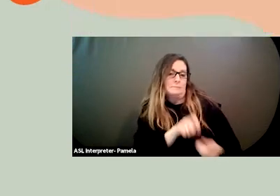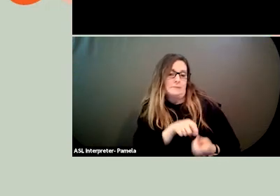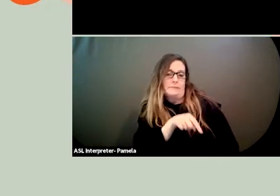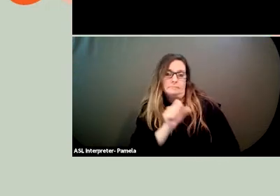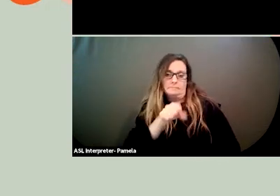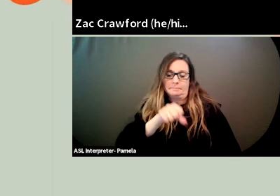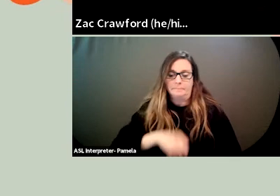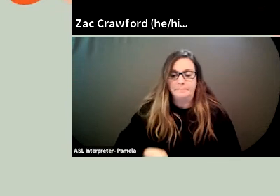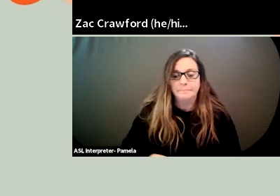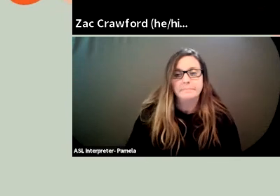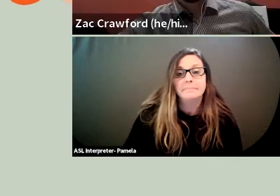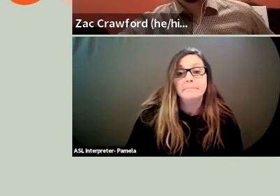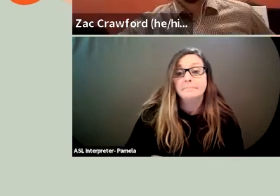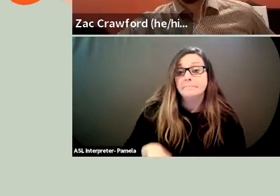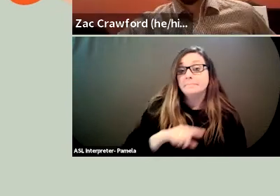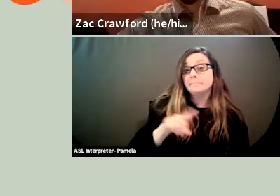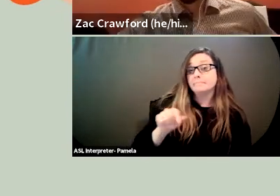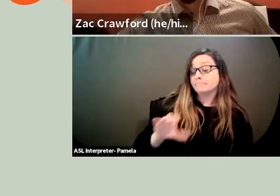Great.